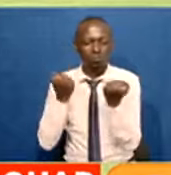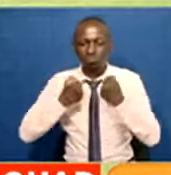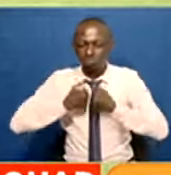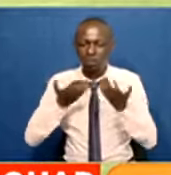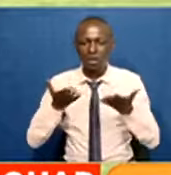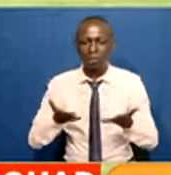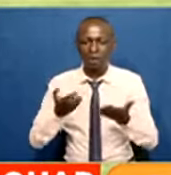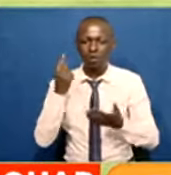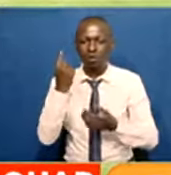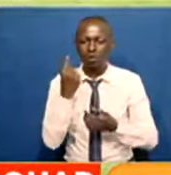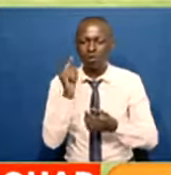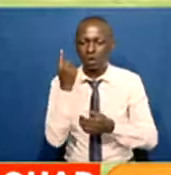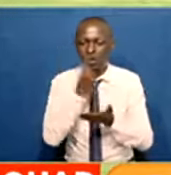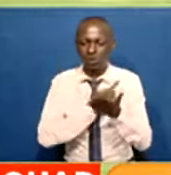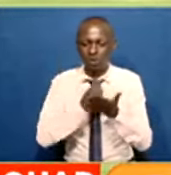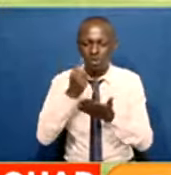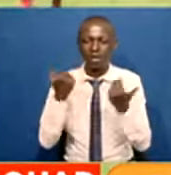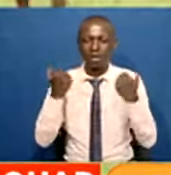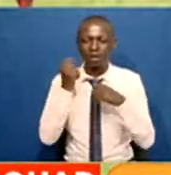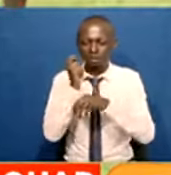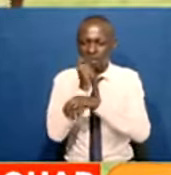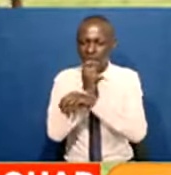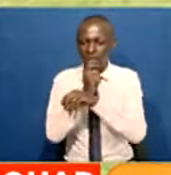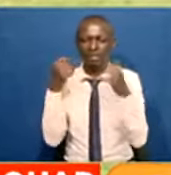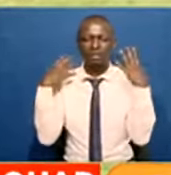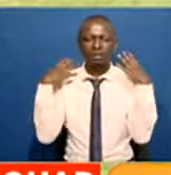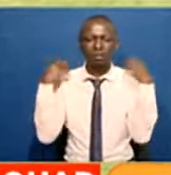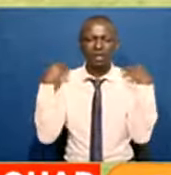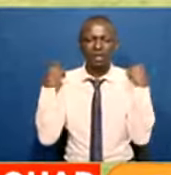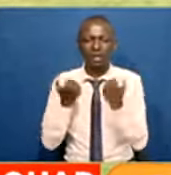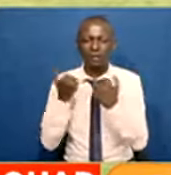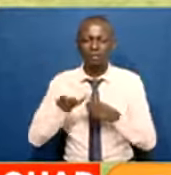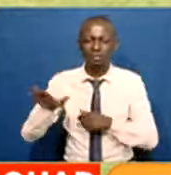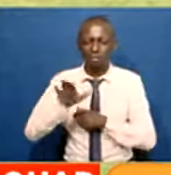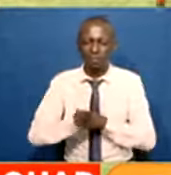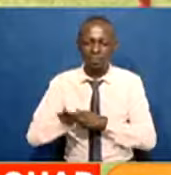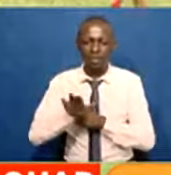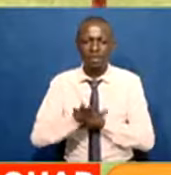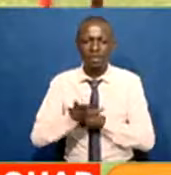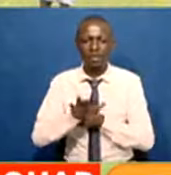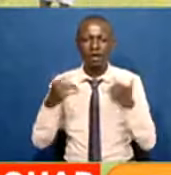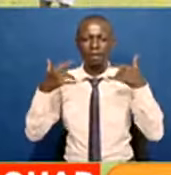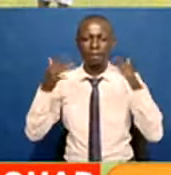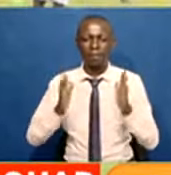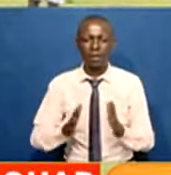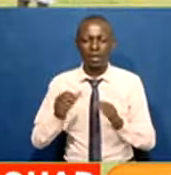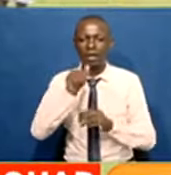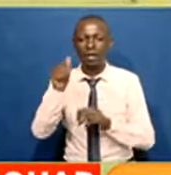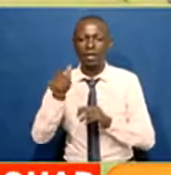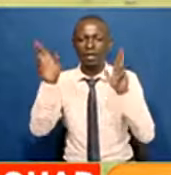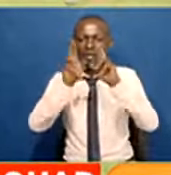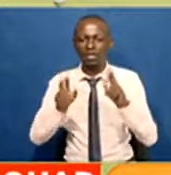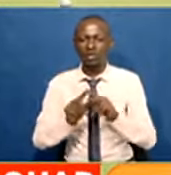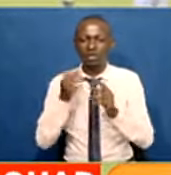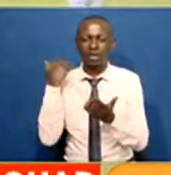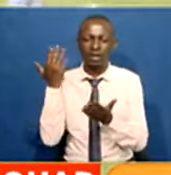one-week training camp with the local-based players as the foreign-based players start arriving in camp from Monday to prepare for the